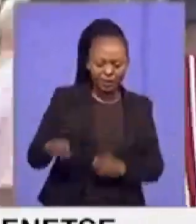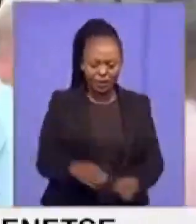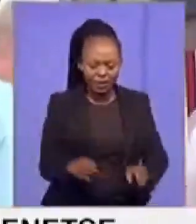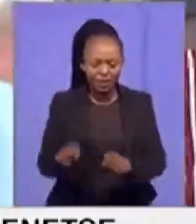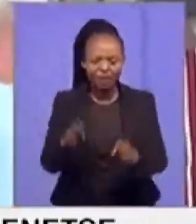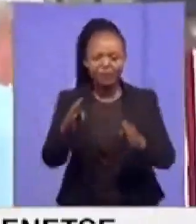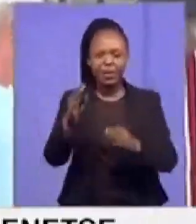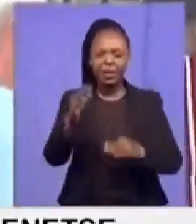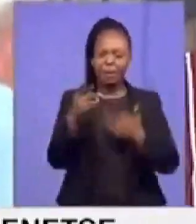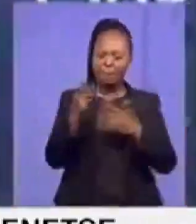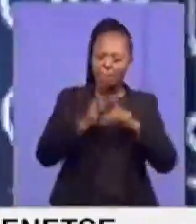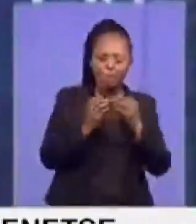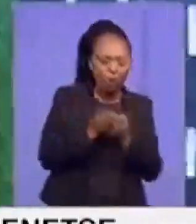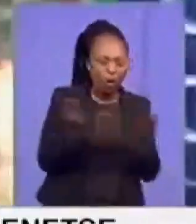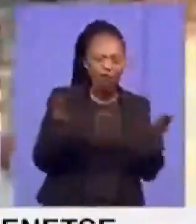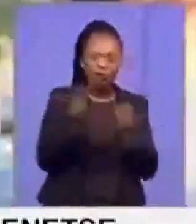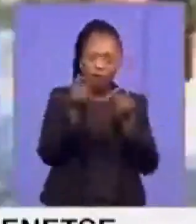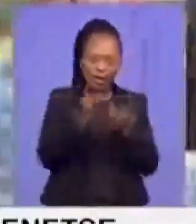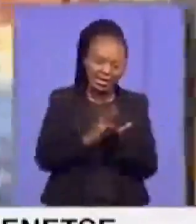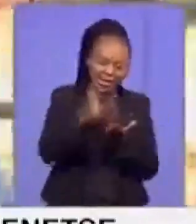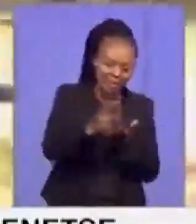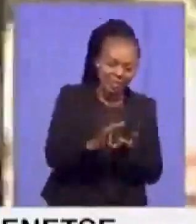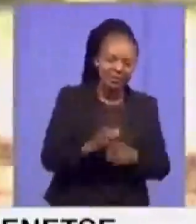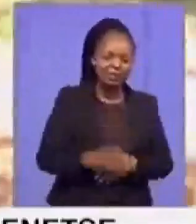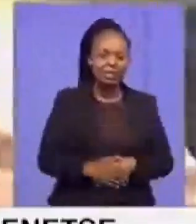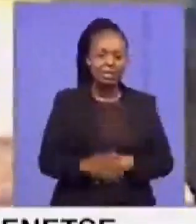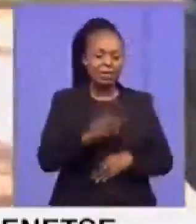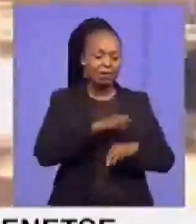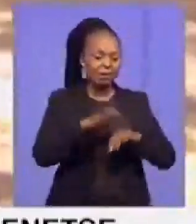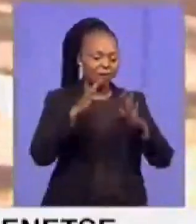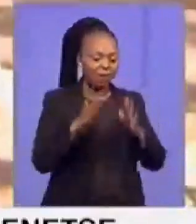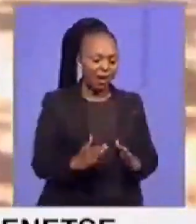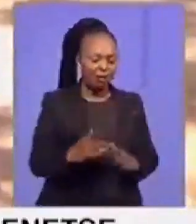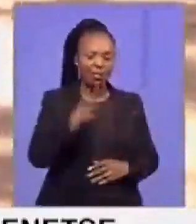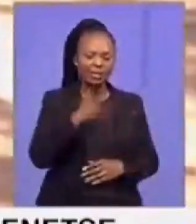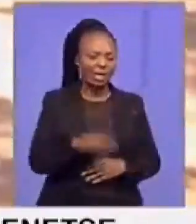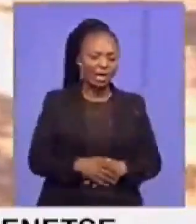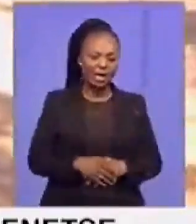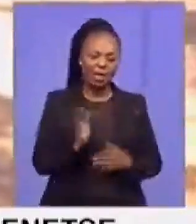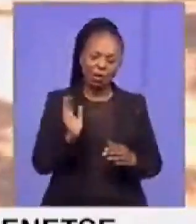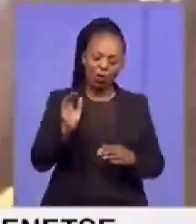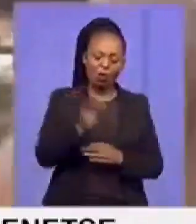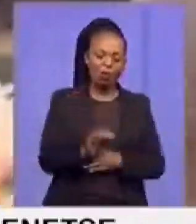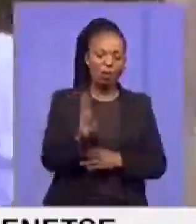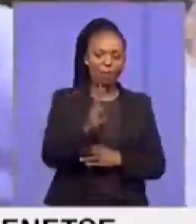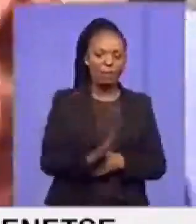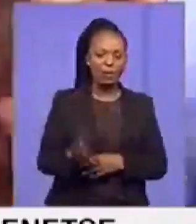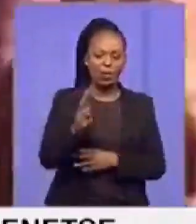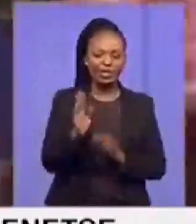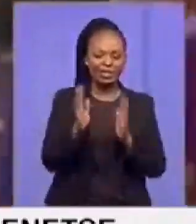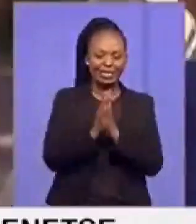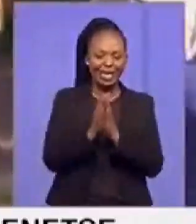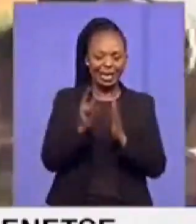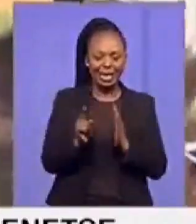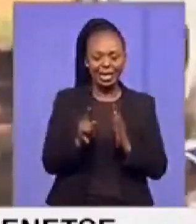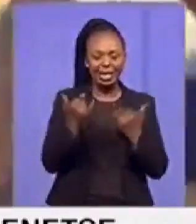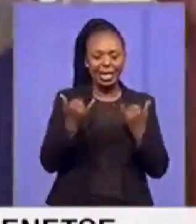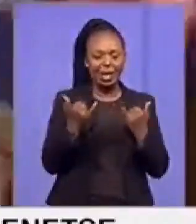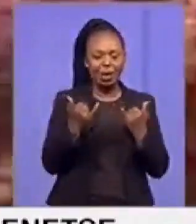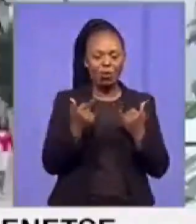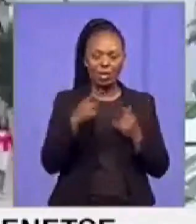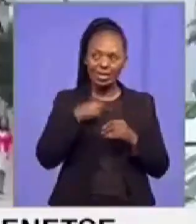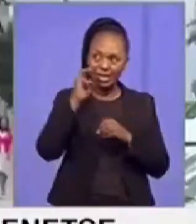actually invested a lot of money. Dihwai di re boleng ba tseko ya tsona ya mobu ke didolara tse fetang dibilione tse 10 mme di tla beha kgatello